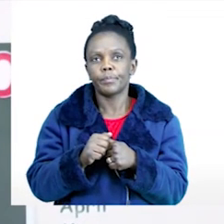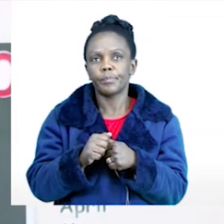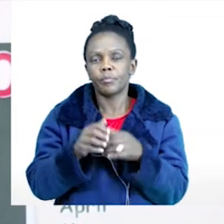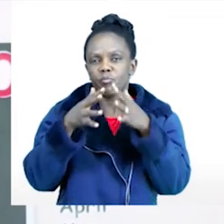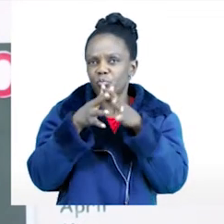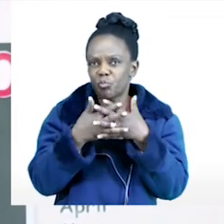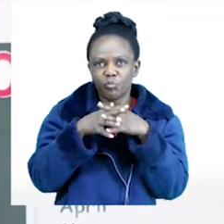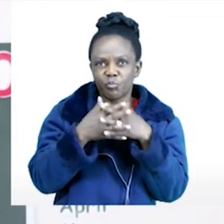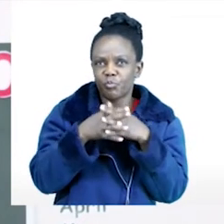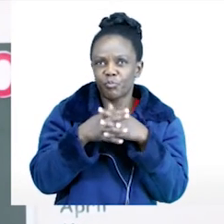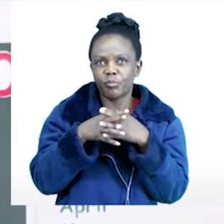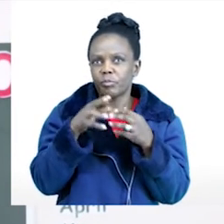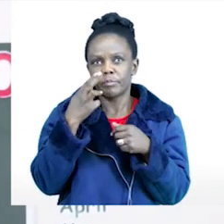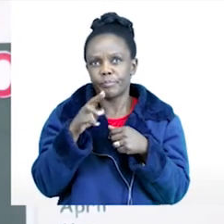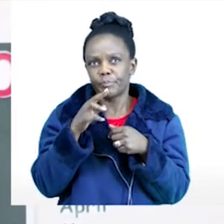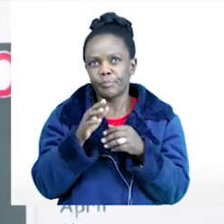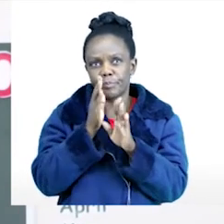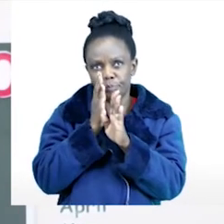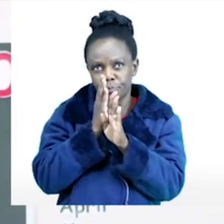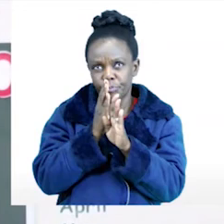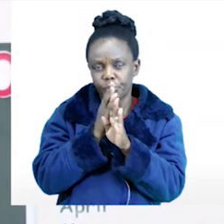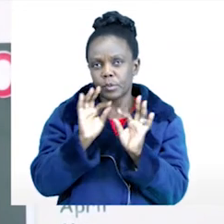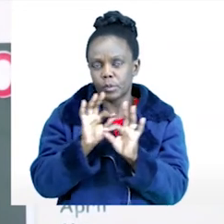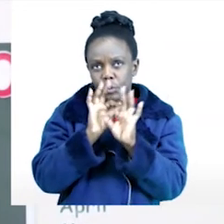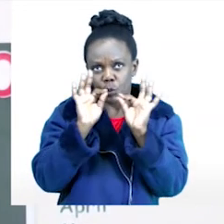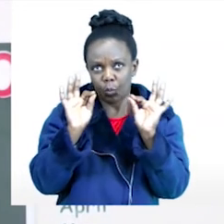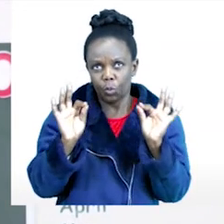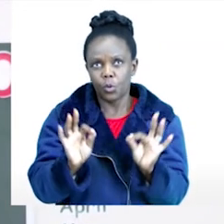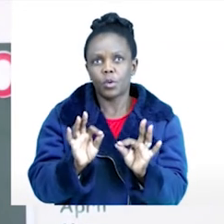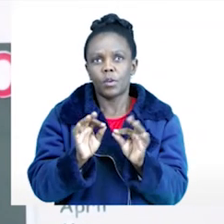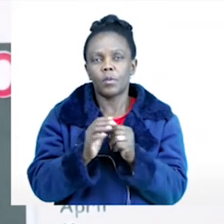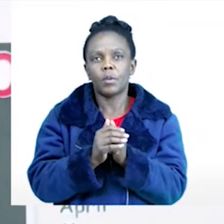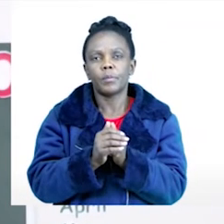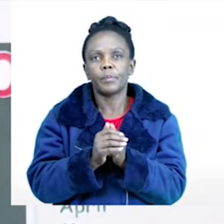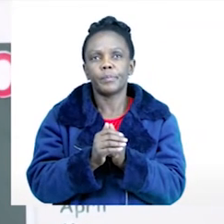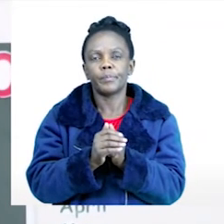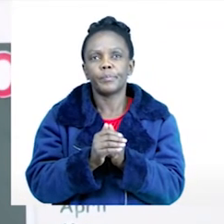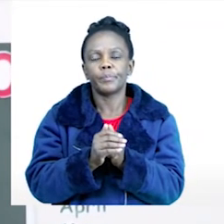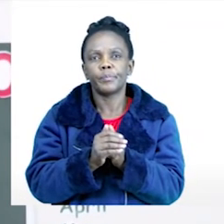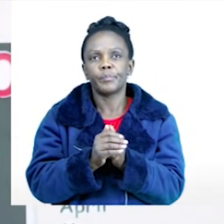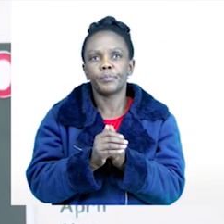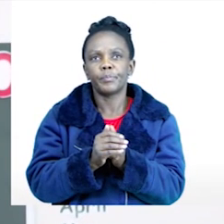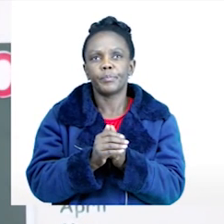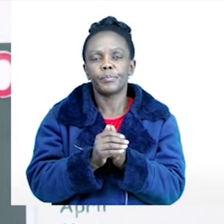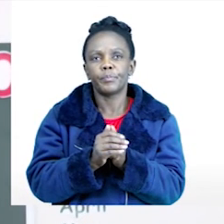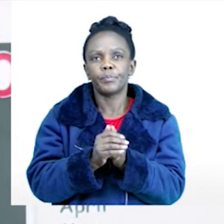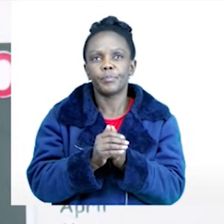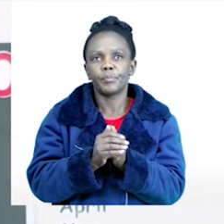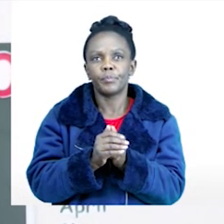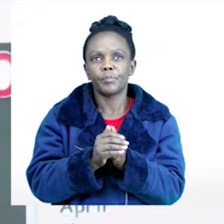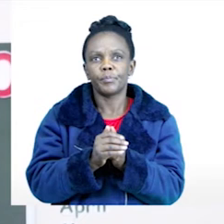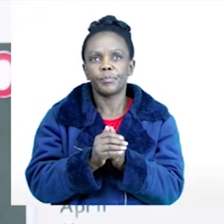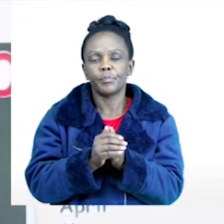at the pattern. If you need to take it slow, then slow down. And remember, it's made easier if